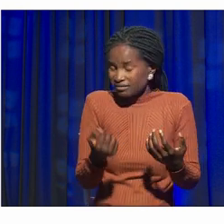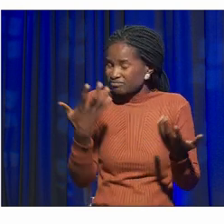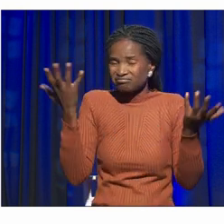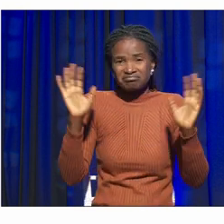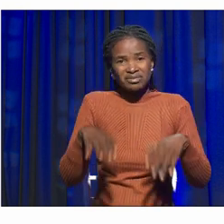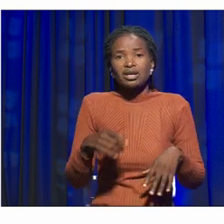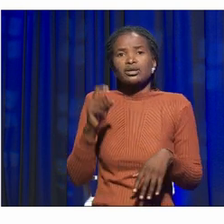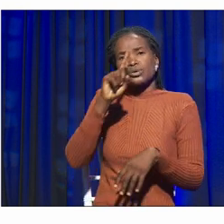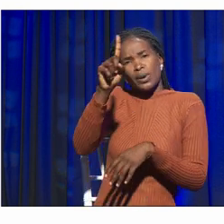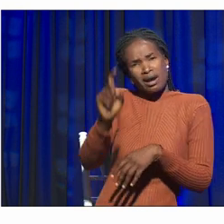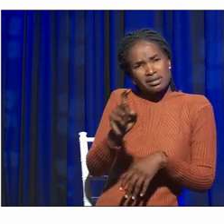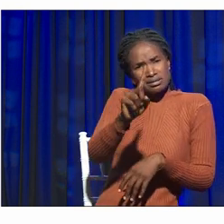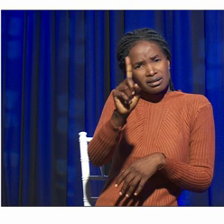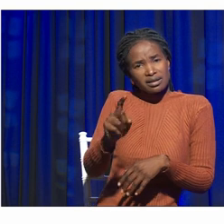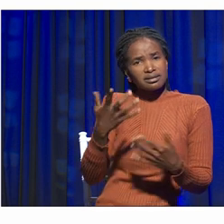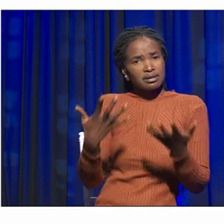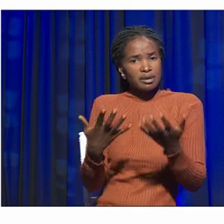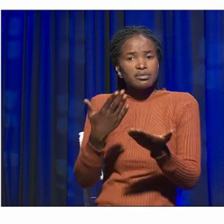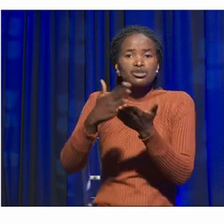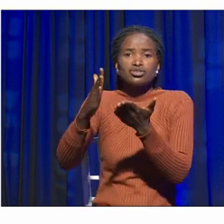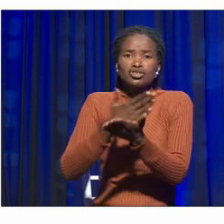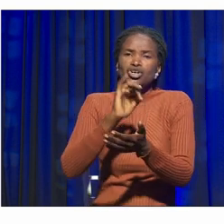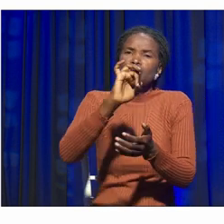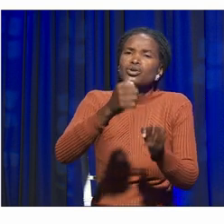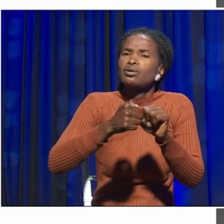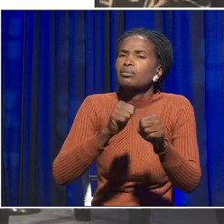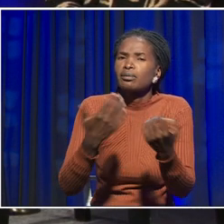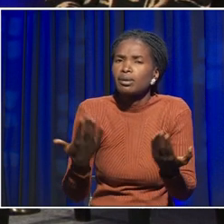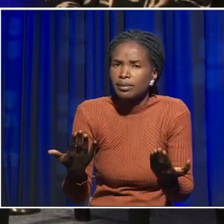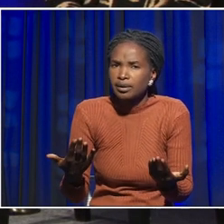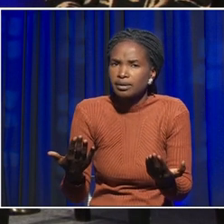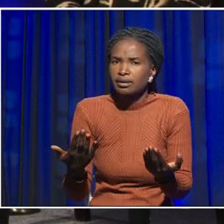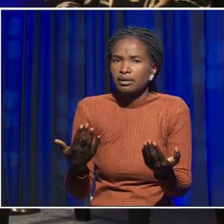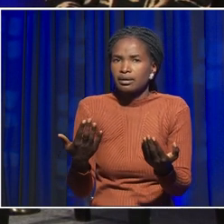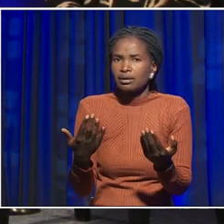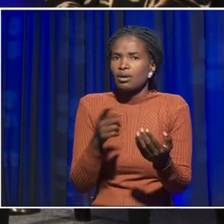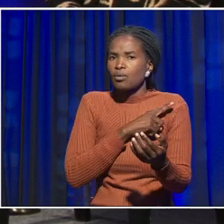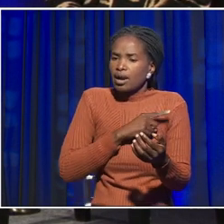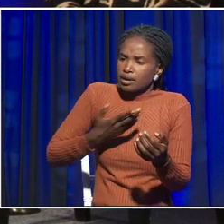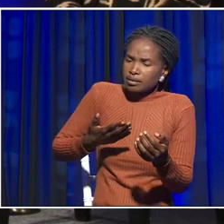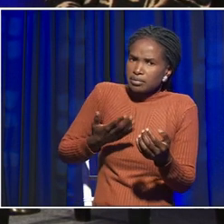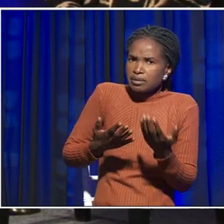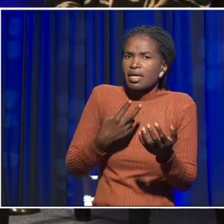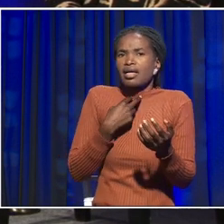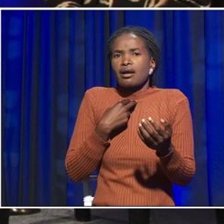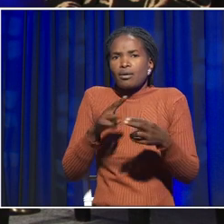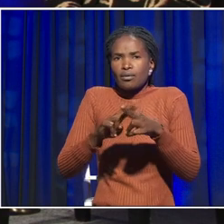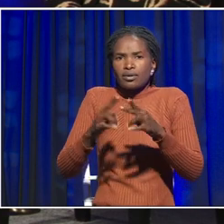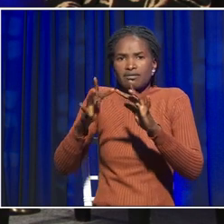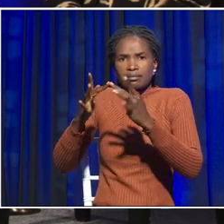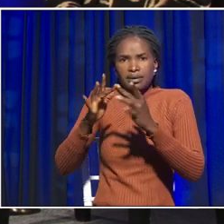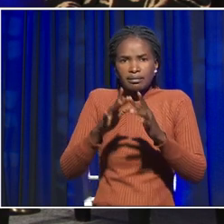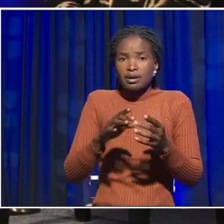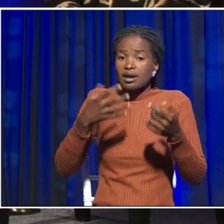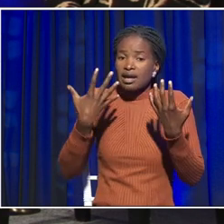We were asking you, you know, maybe you can share with us what that is. And I don't know what is the possibility that we have our own